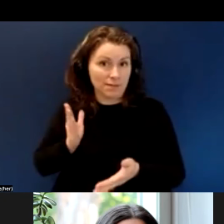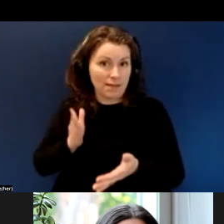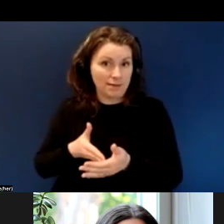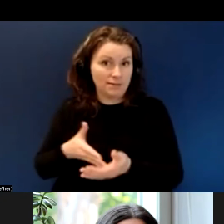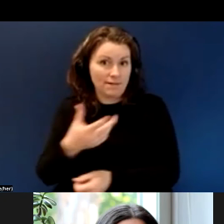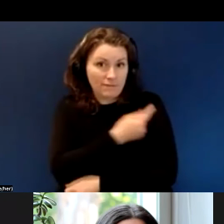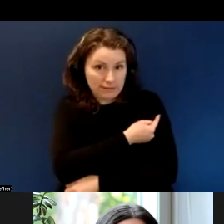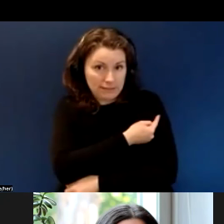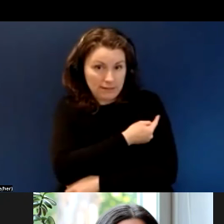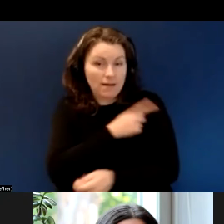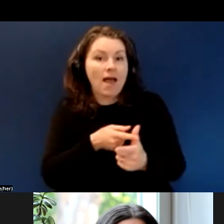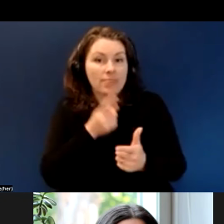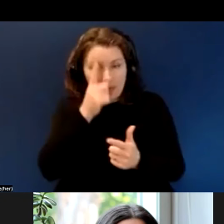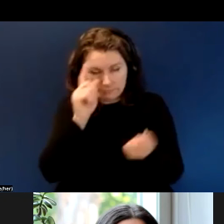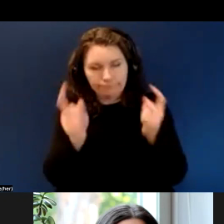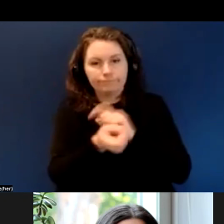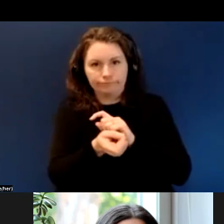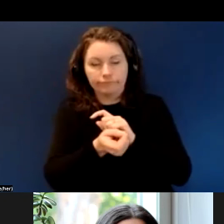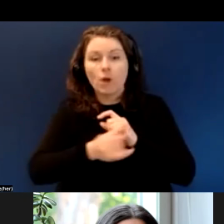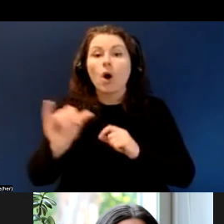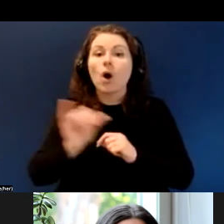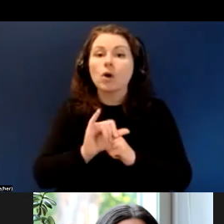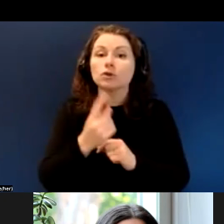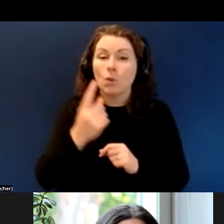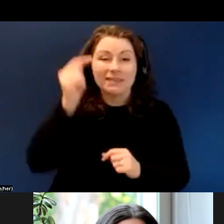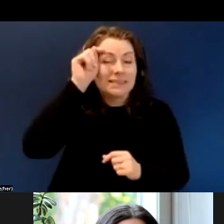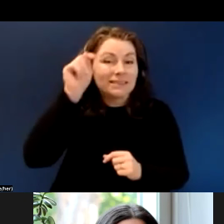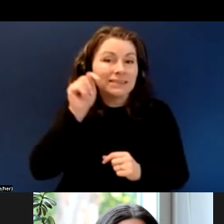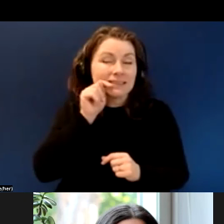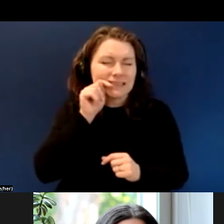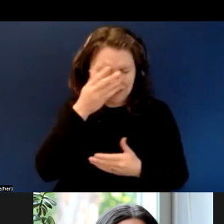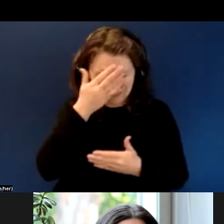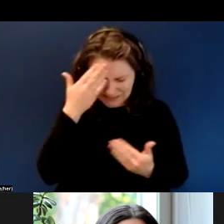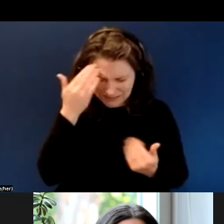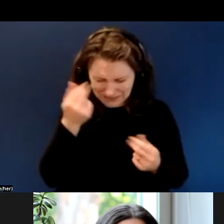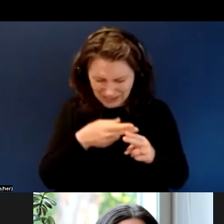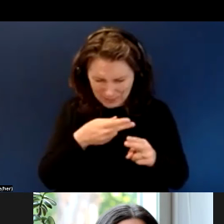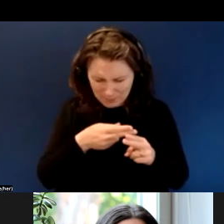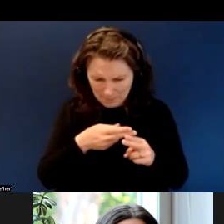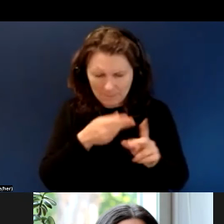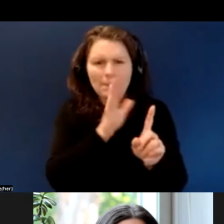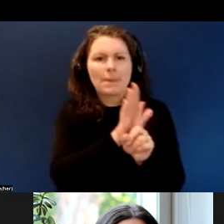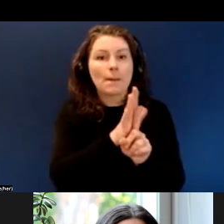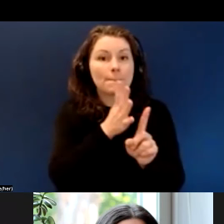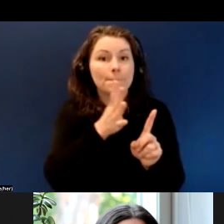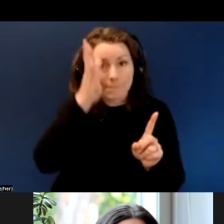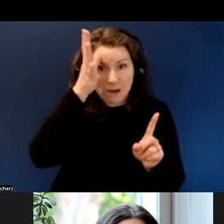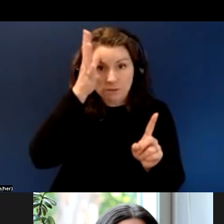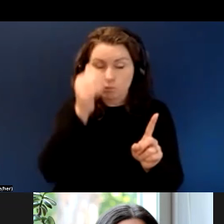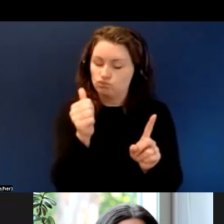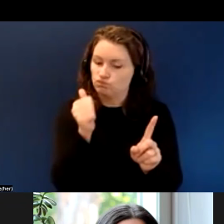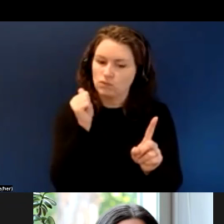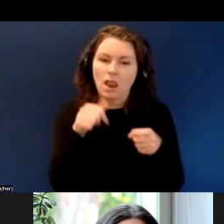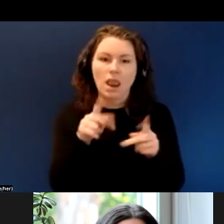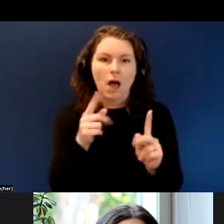then switched. And then there's also a teenager who's, when I'm forgetting their names, but their parents wouldn't allow them to